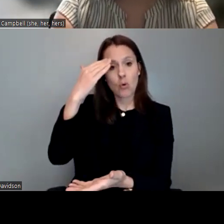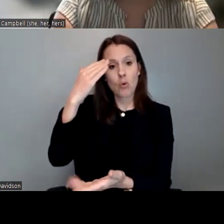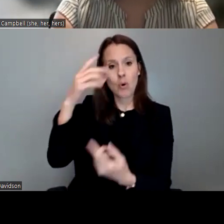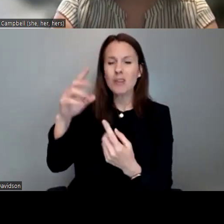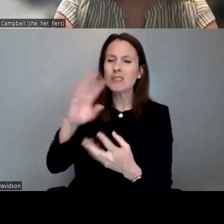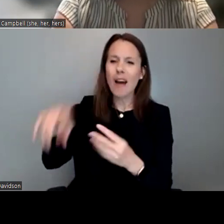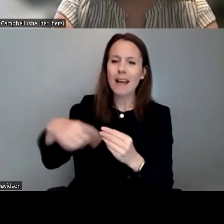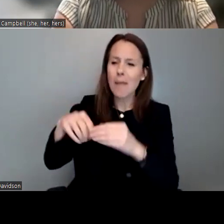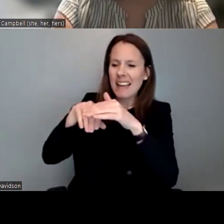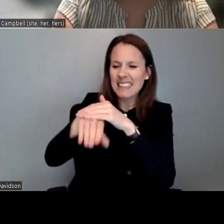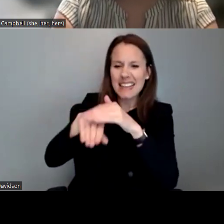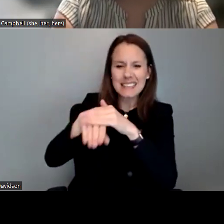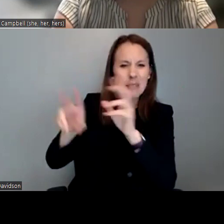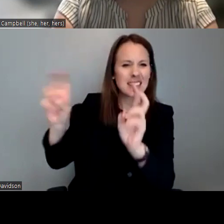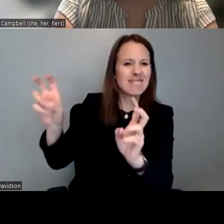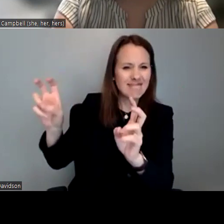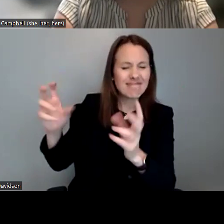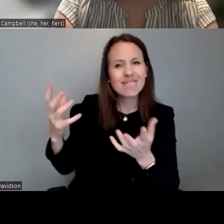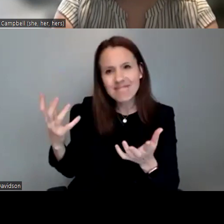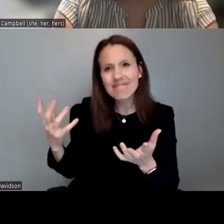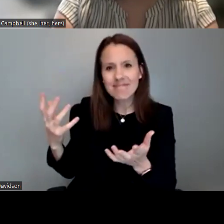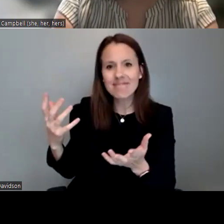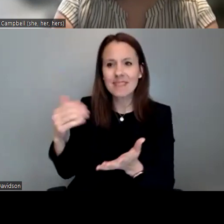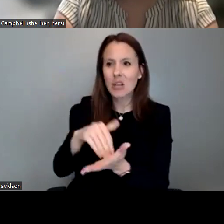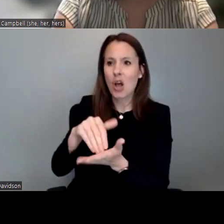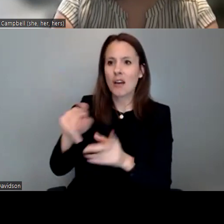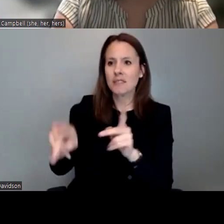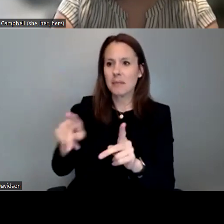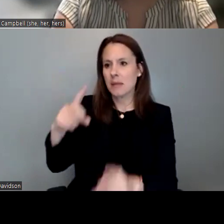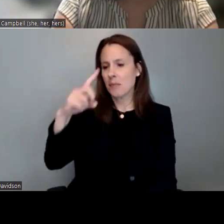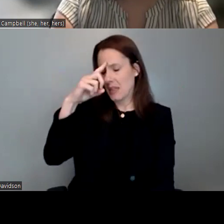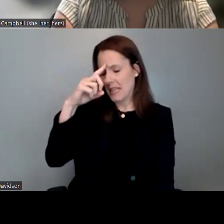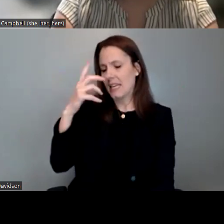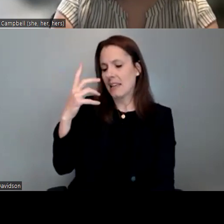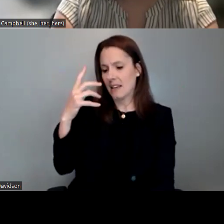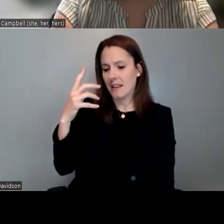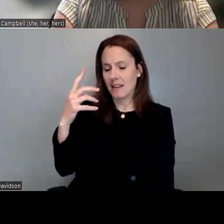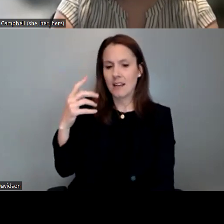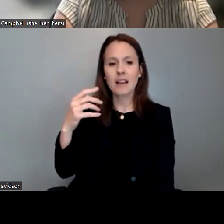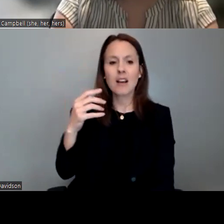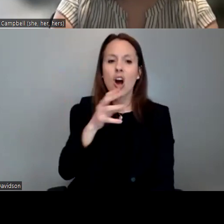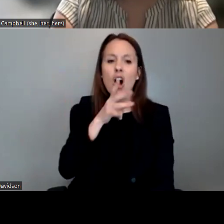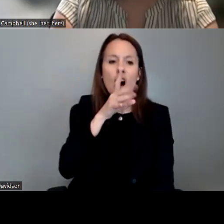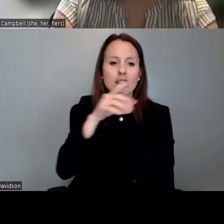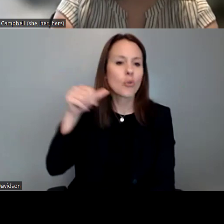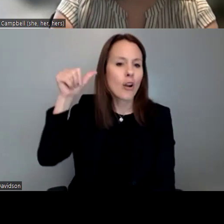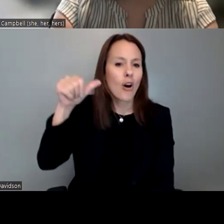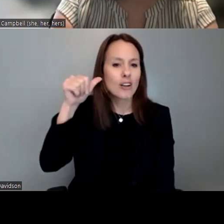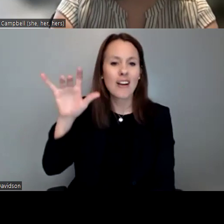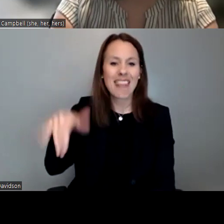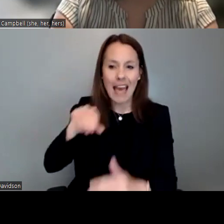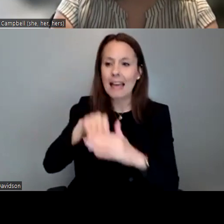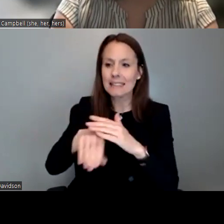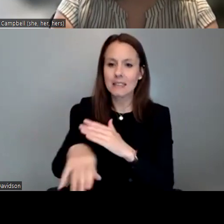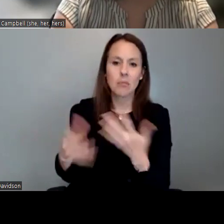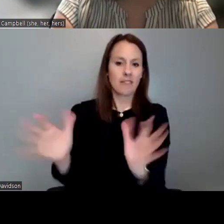about accessibility, a lot of times people think auditory. Well, yes, that is